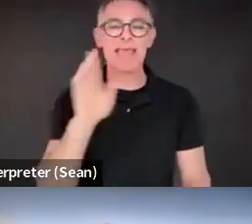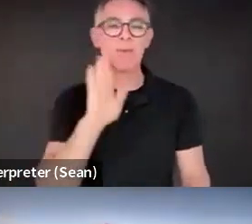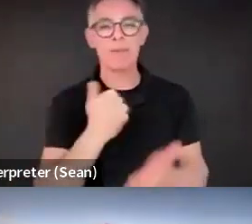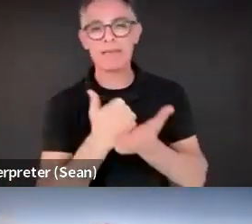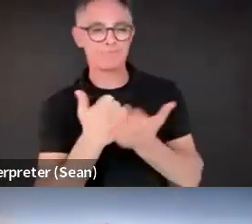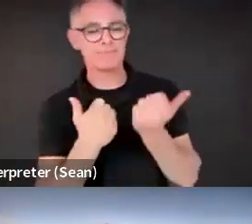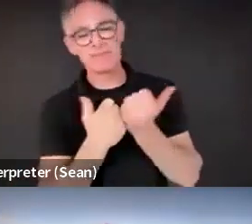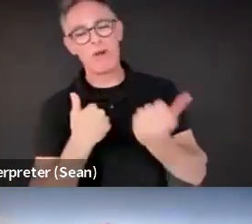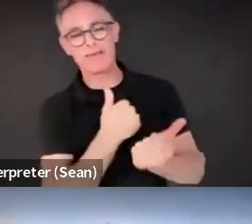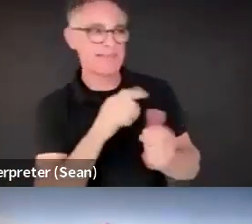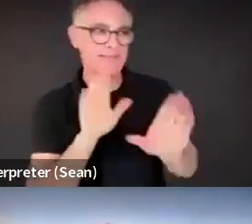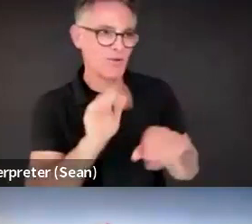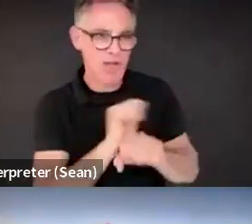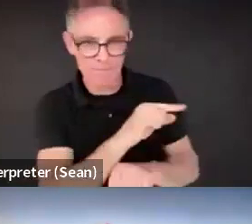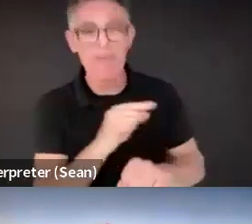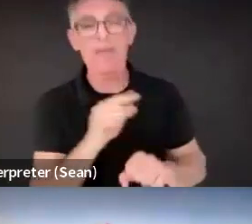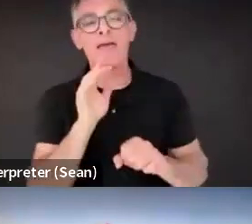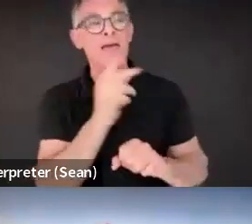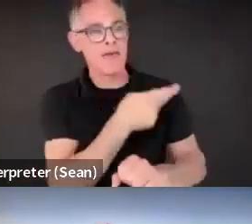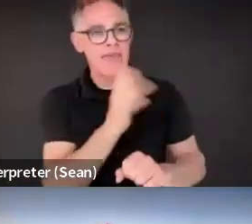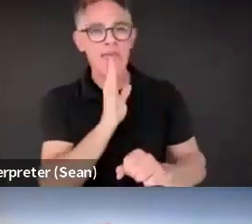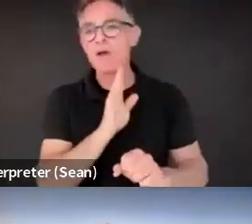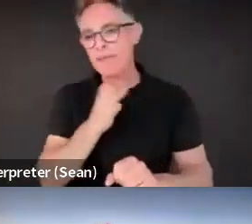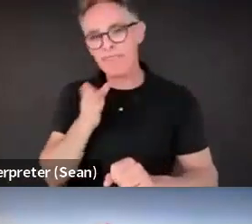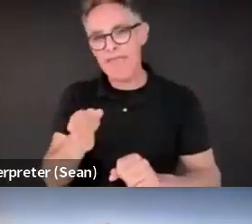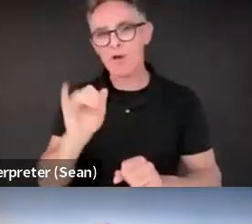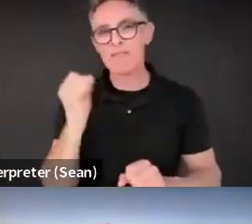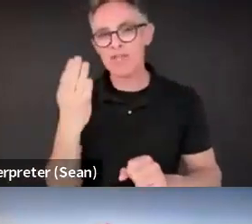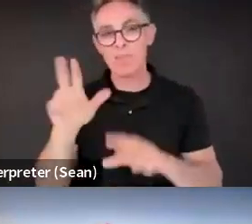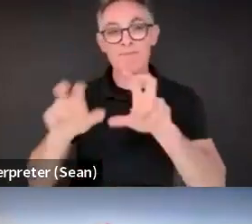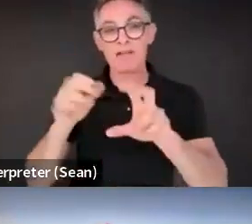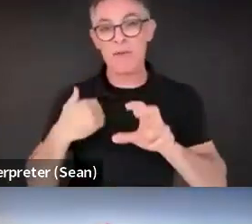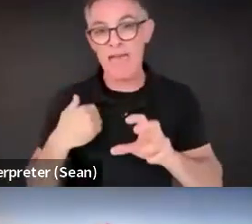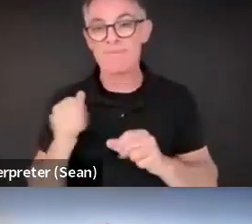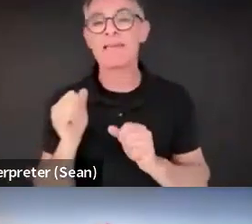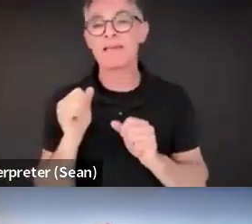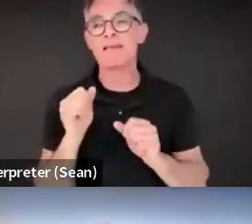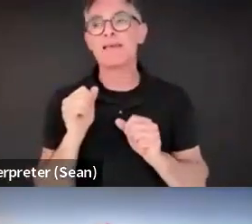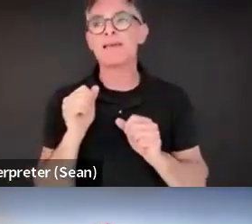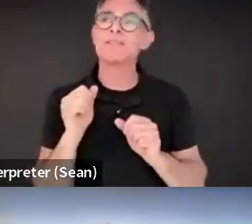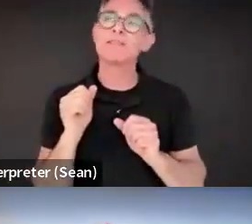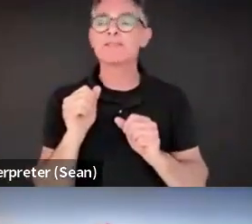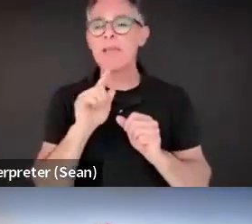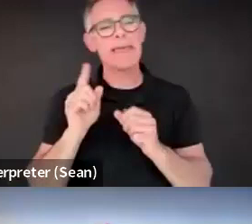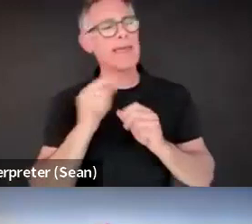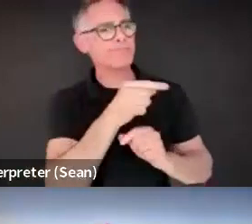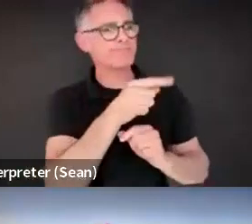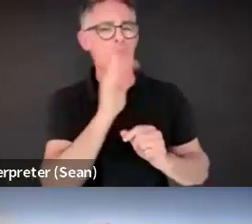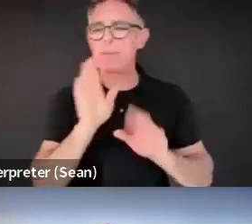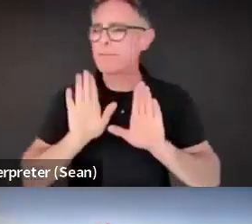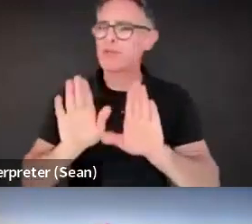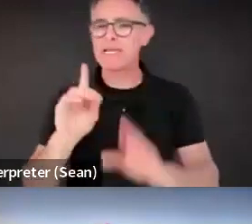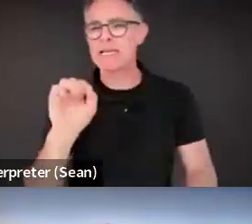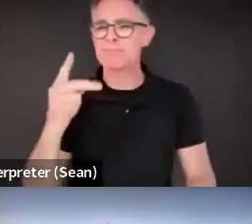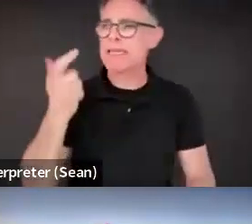have done a great job. But they will be at the job fairs that we have, just really pushing the DSP stipend and letting them